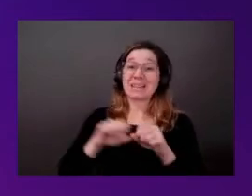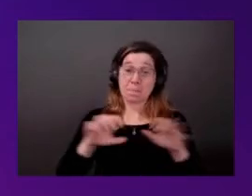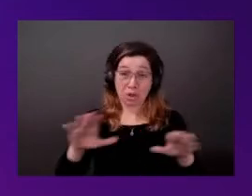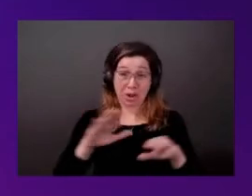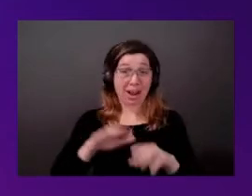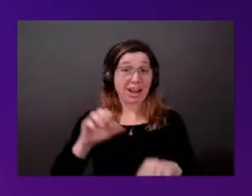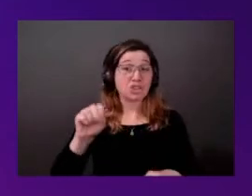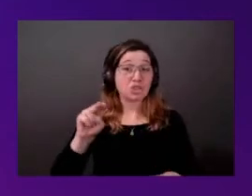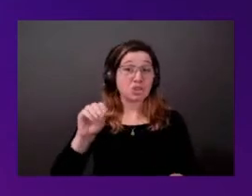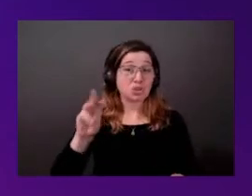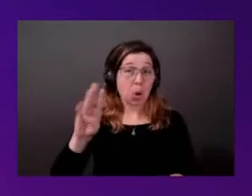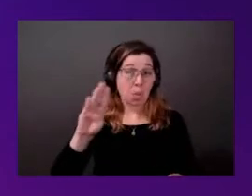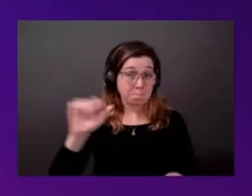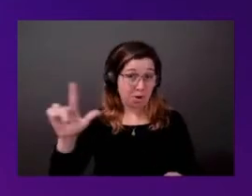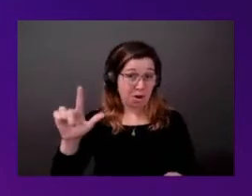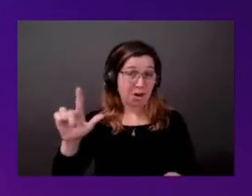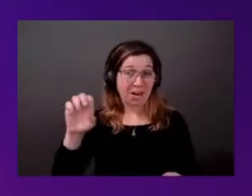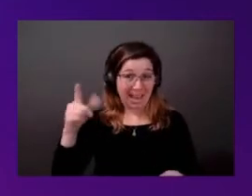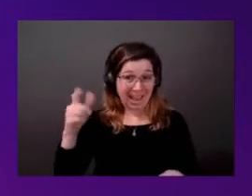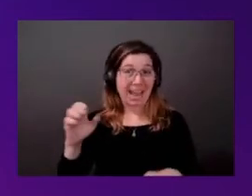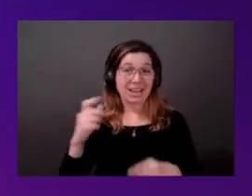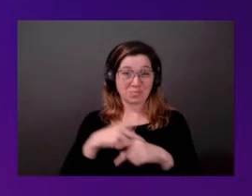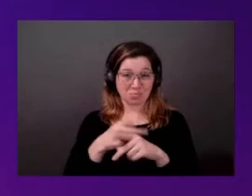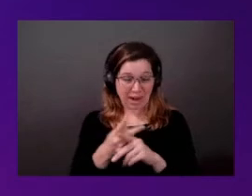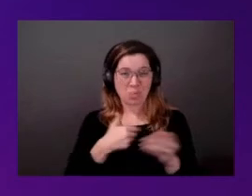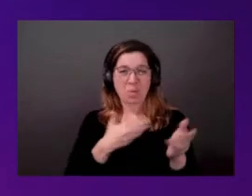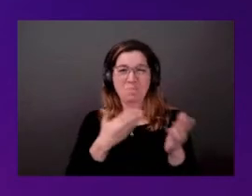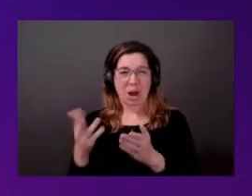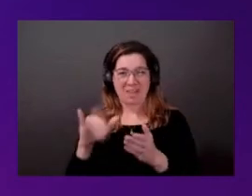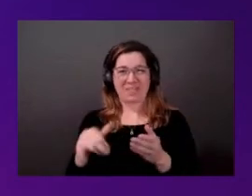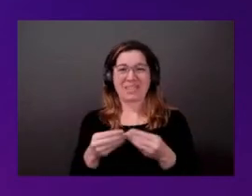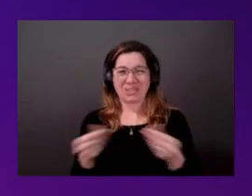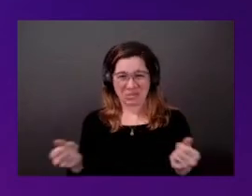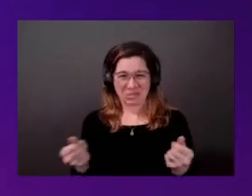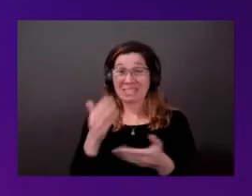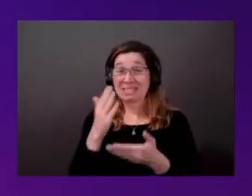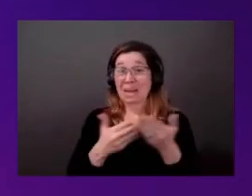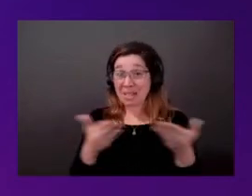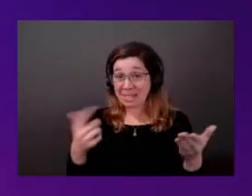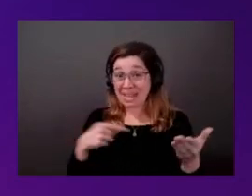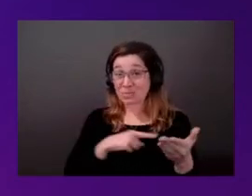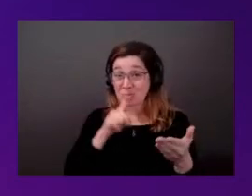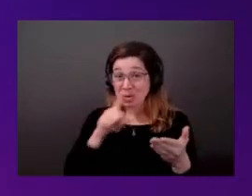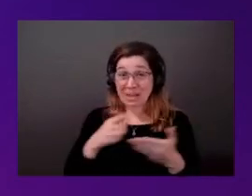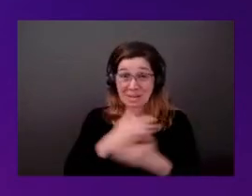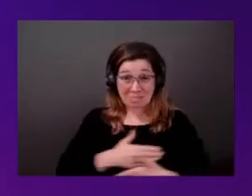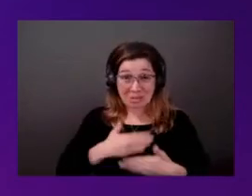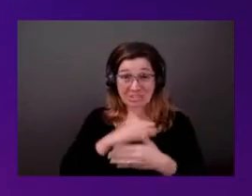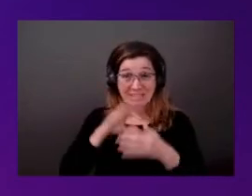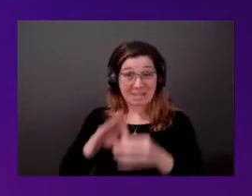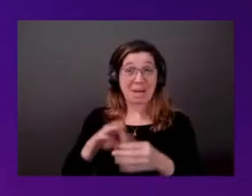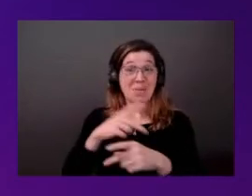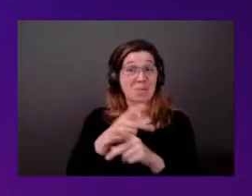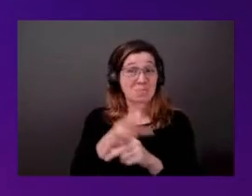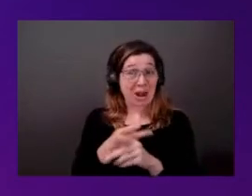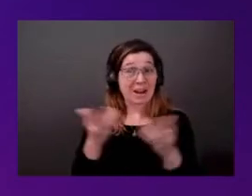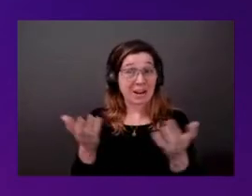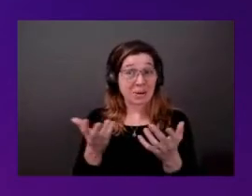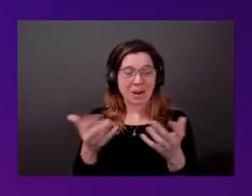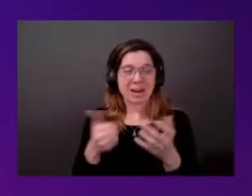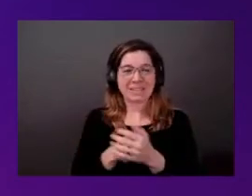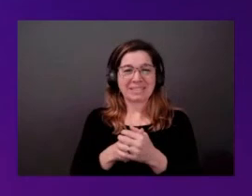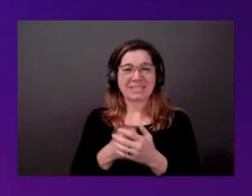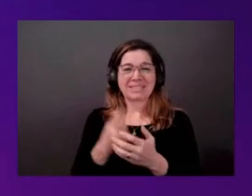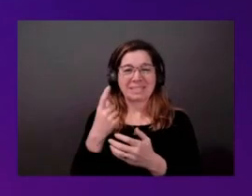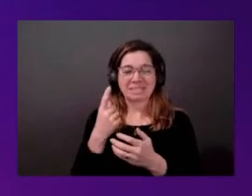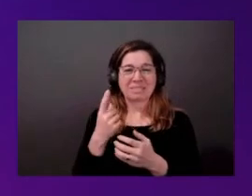RAN solution. Some of the things that we really appreciated about the product was the ruggedness, right? We could, one of the examples